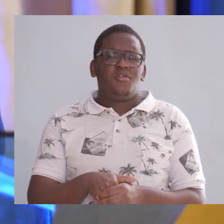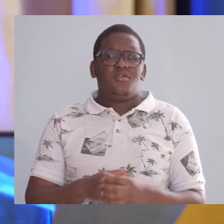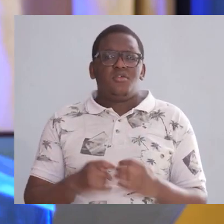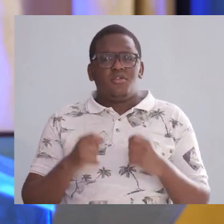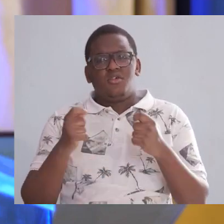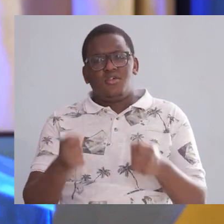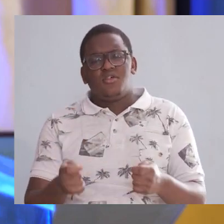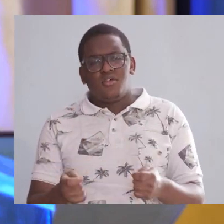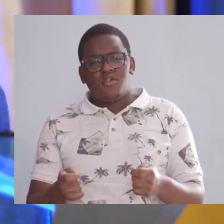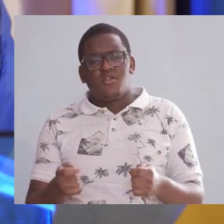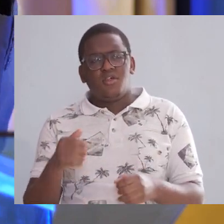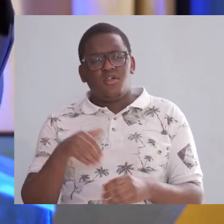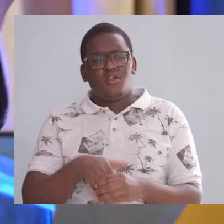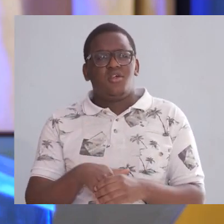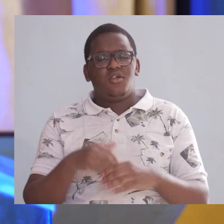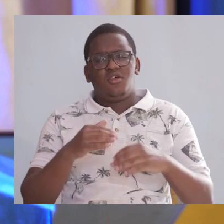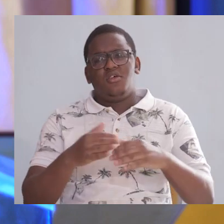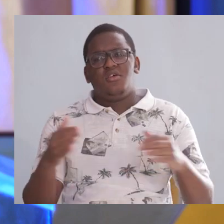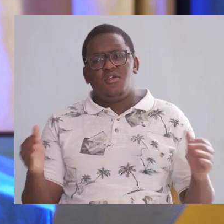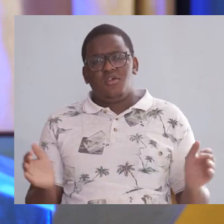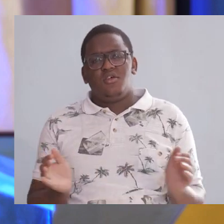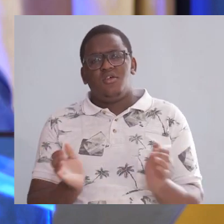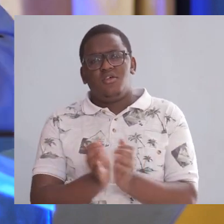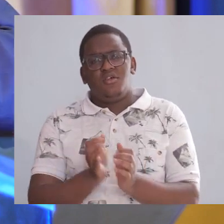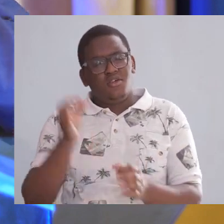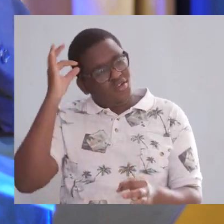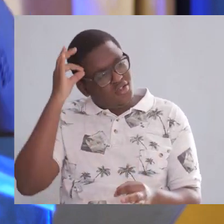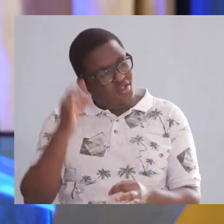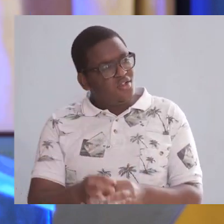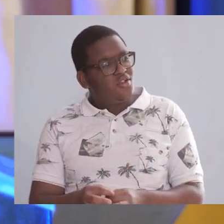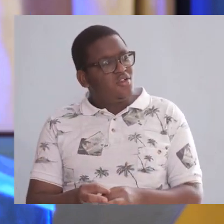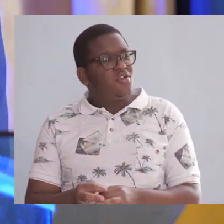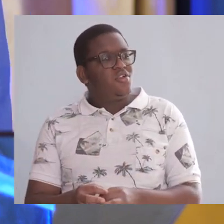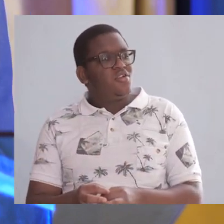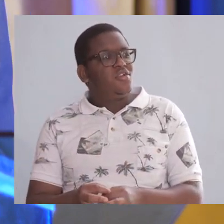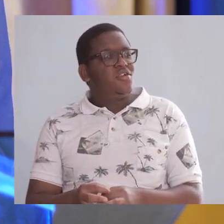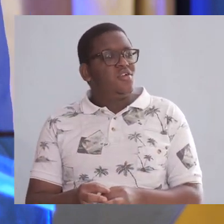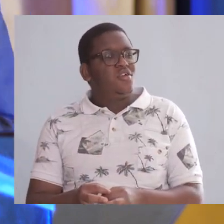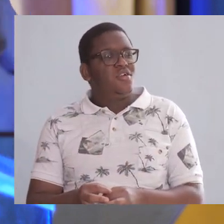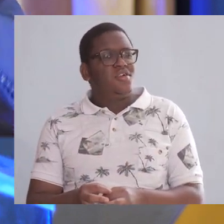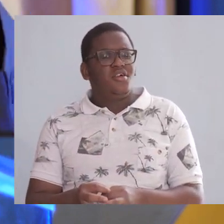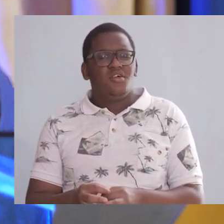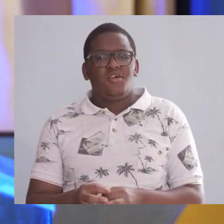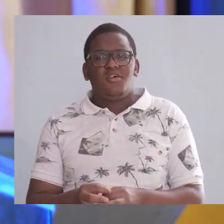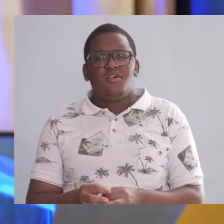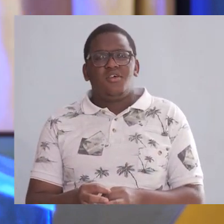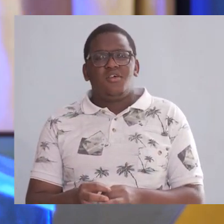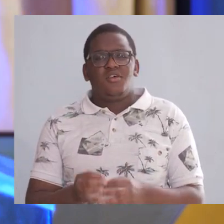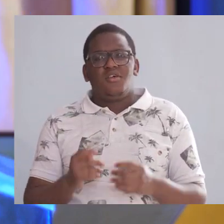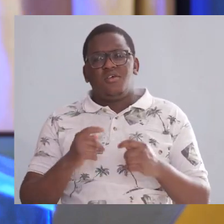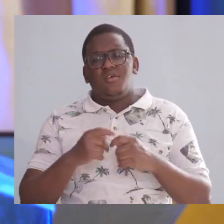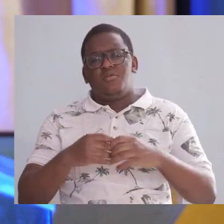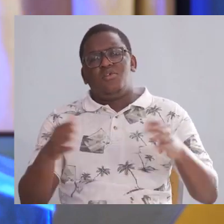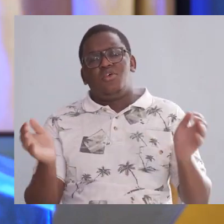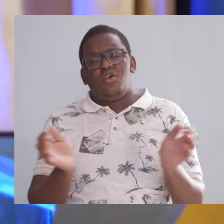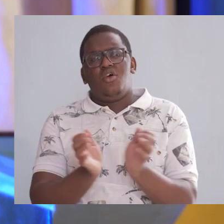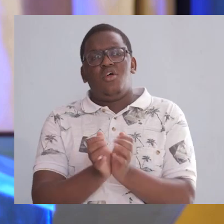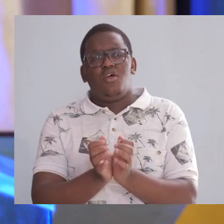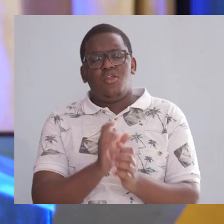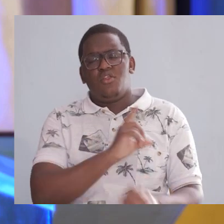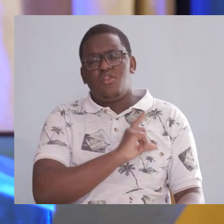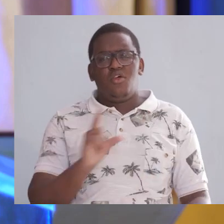of the Lord. Purpose to be faithful and experience the favor and the protection of the Lord on the